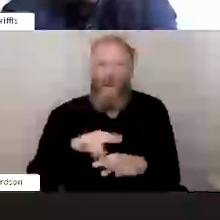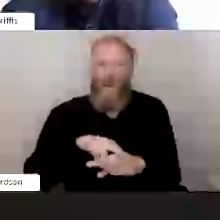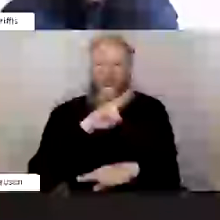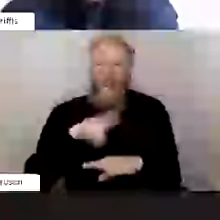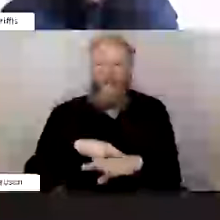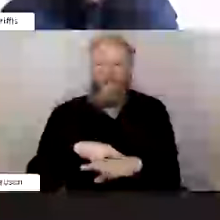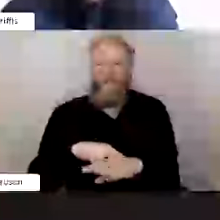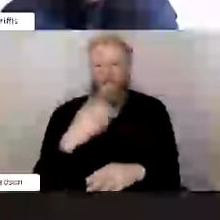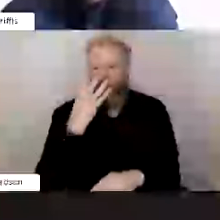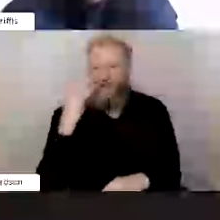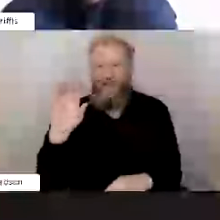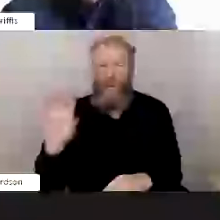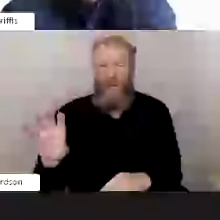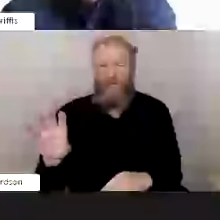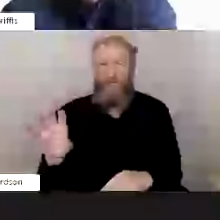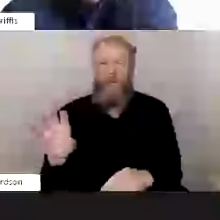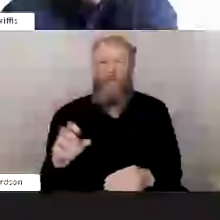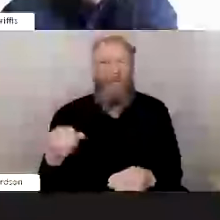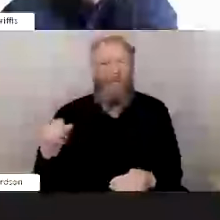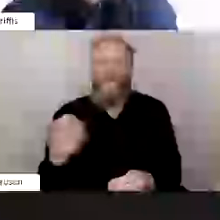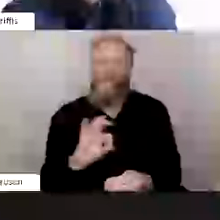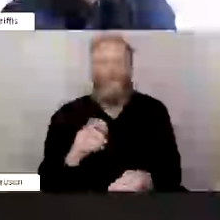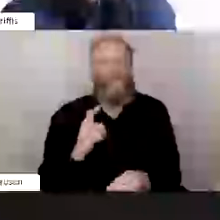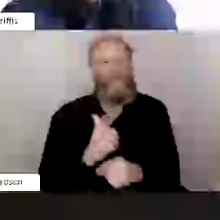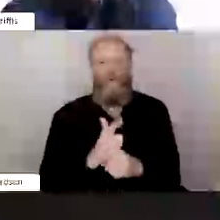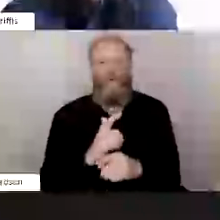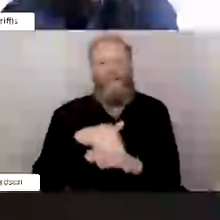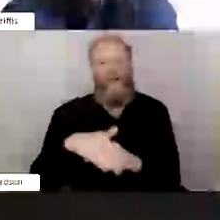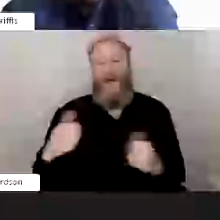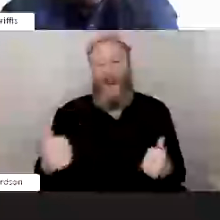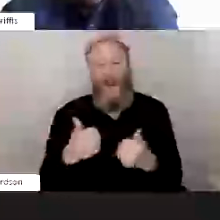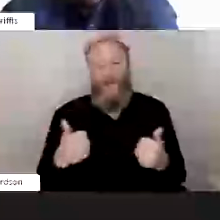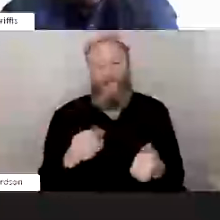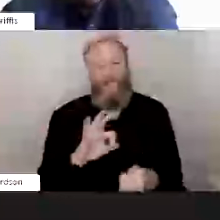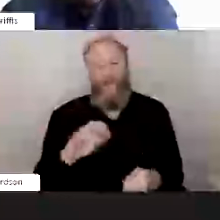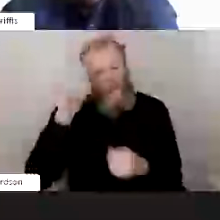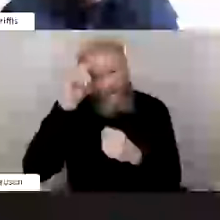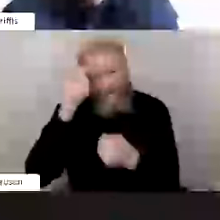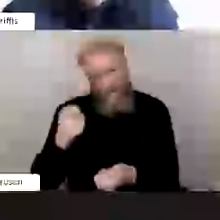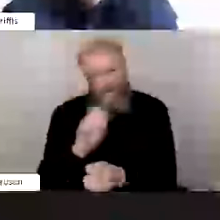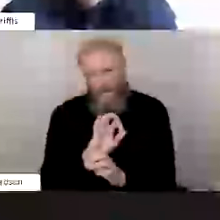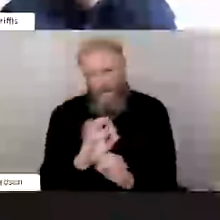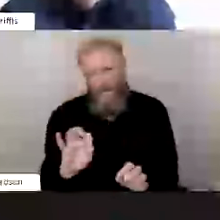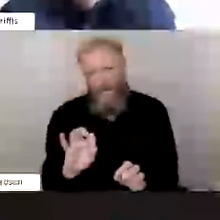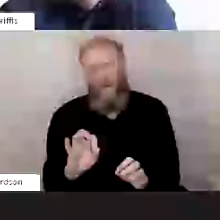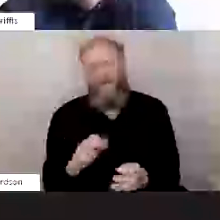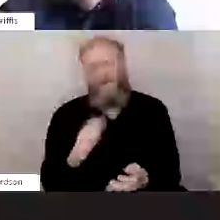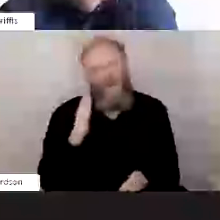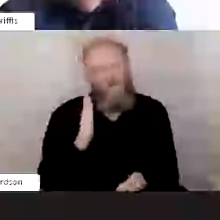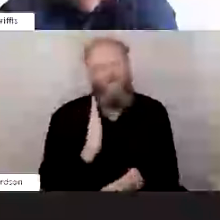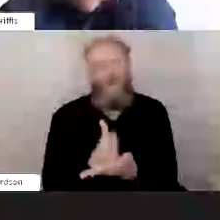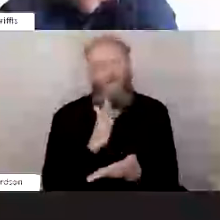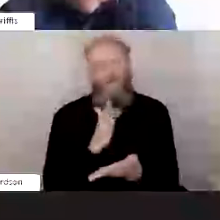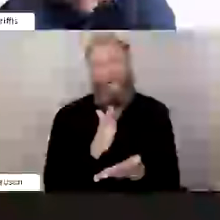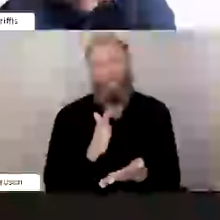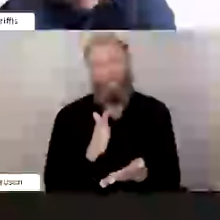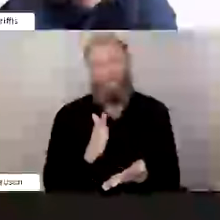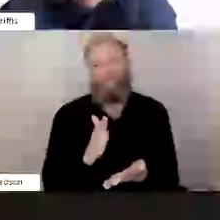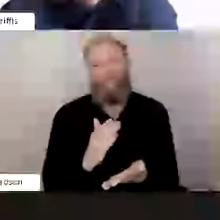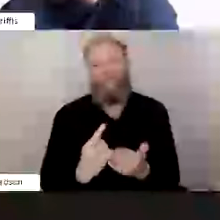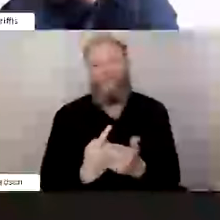an issue that's rarely talked about, rarely acknowledged, but an absolute reality. We have